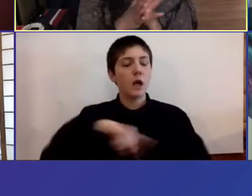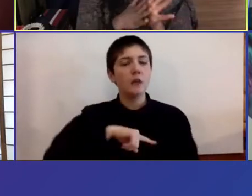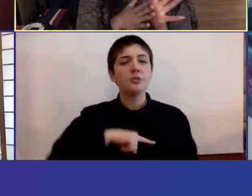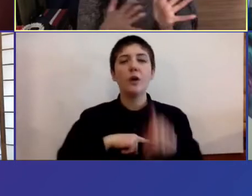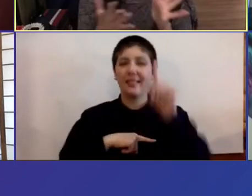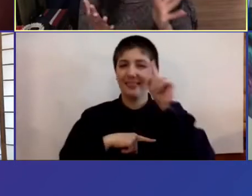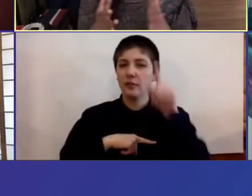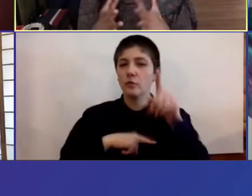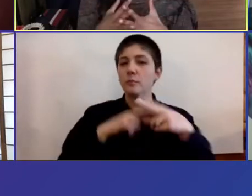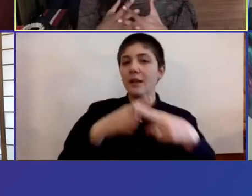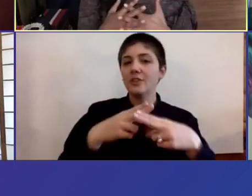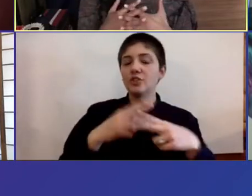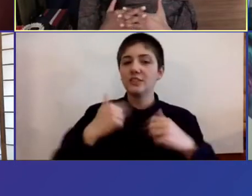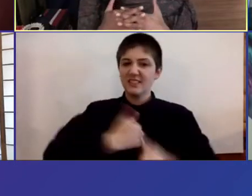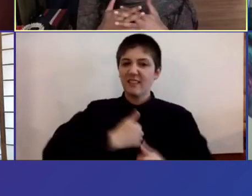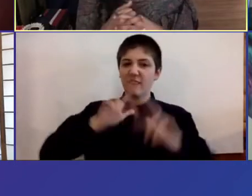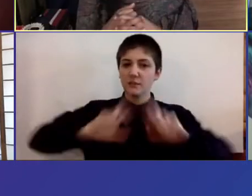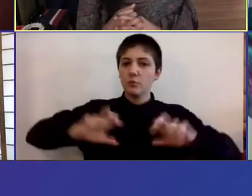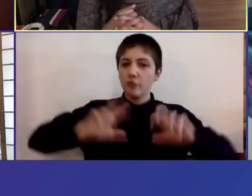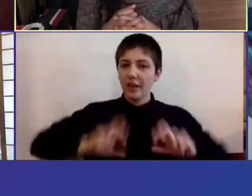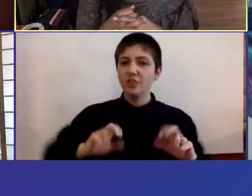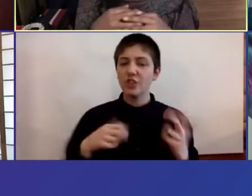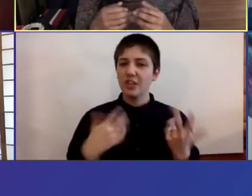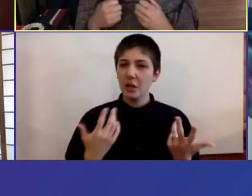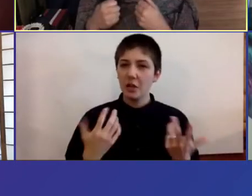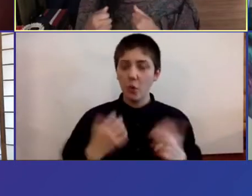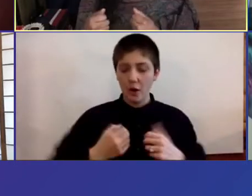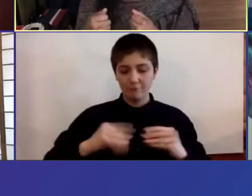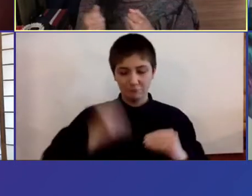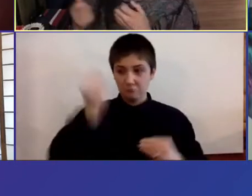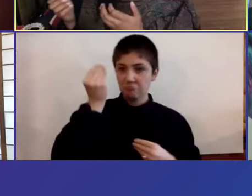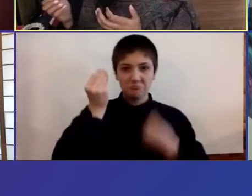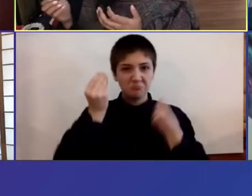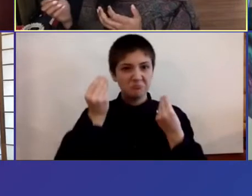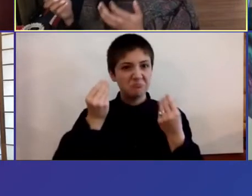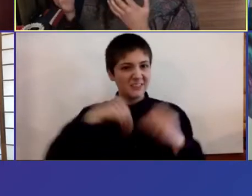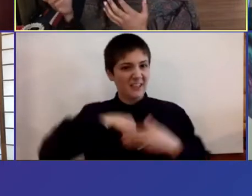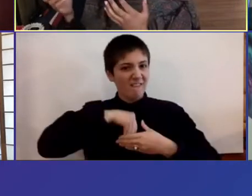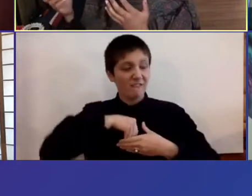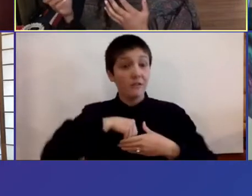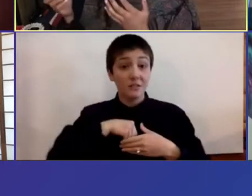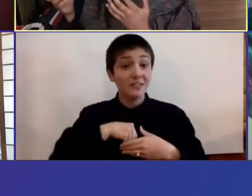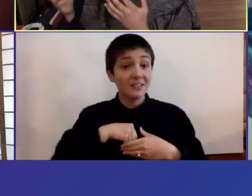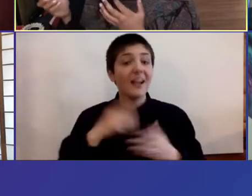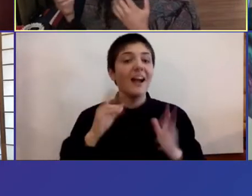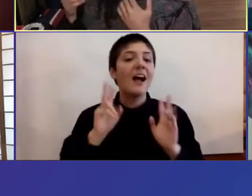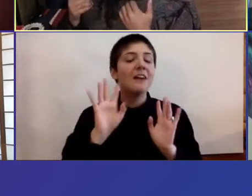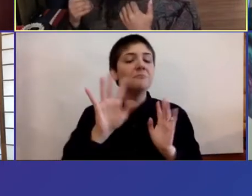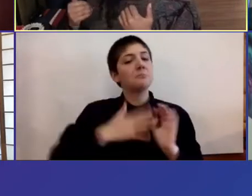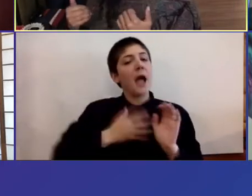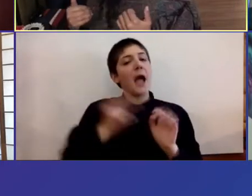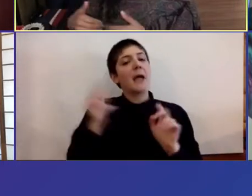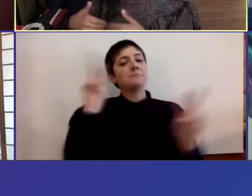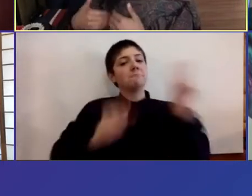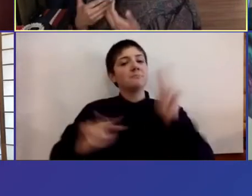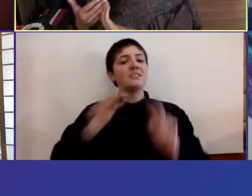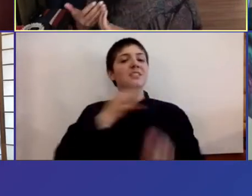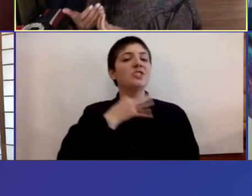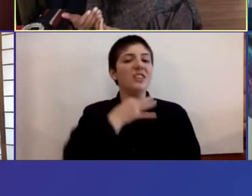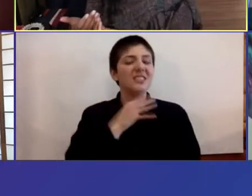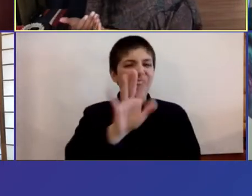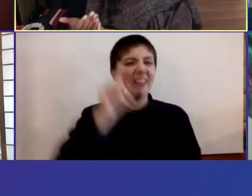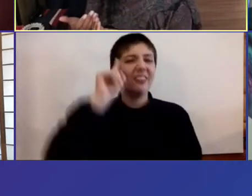this question also curiously, I'm now looking at my field and saying, how much of what I was taught is